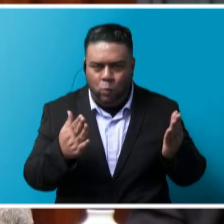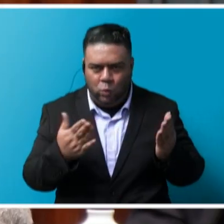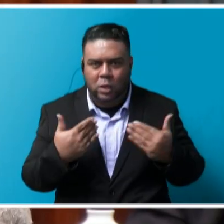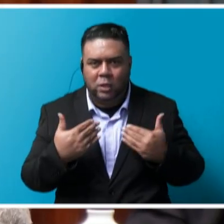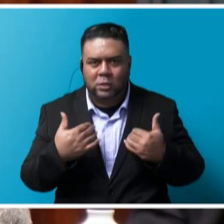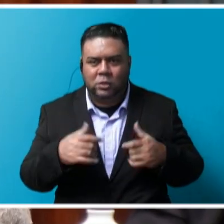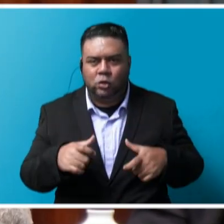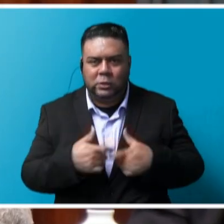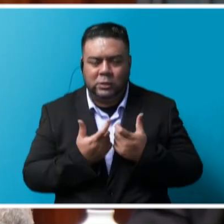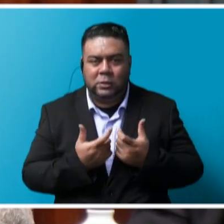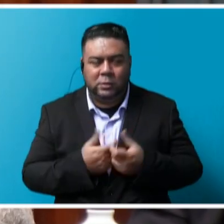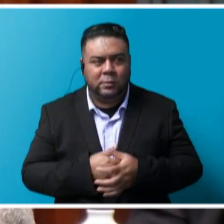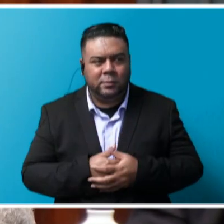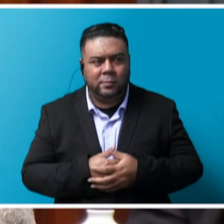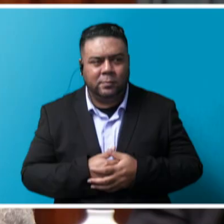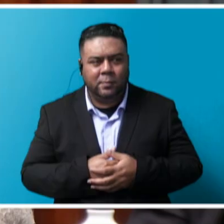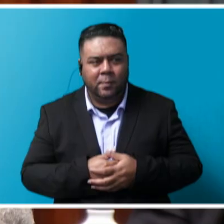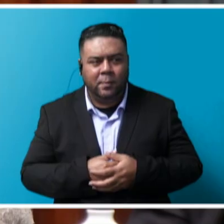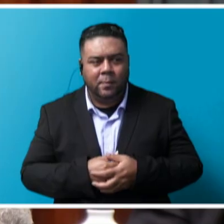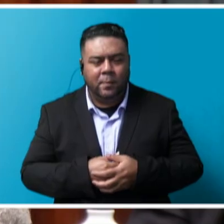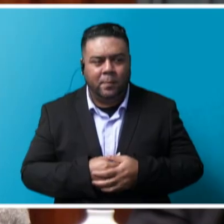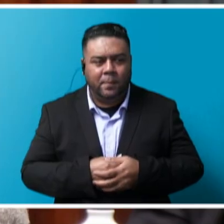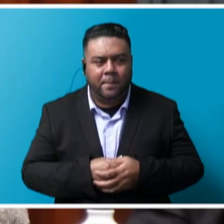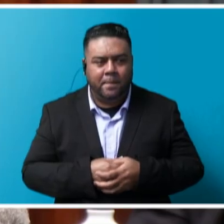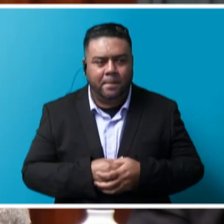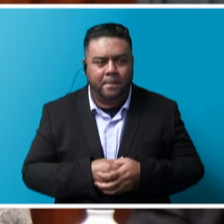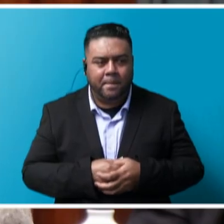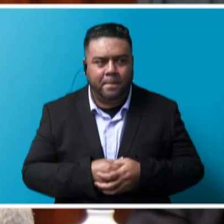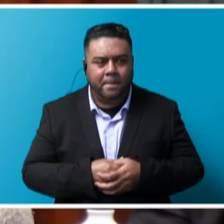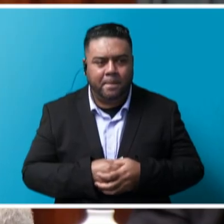Our economy was recovering from the effects of the pandemic,